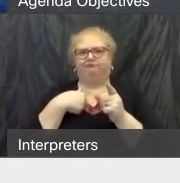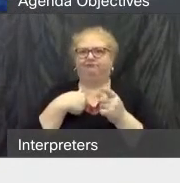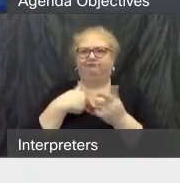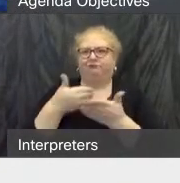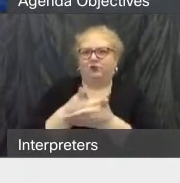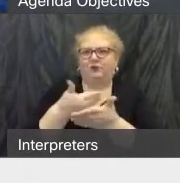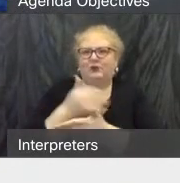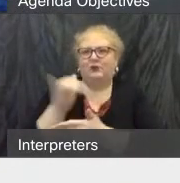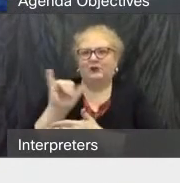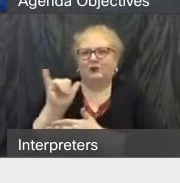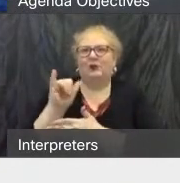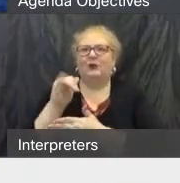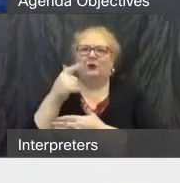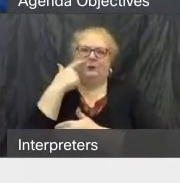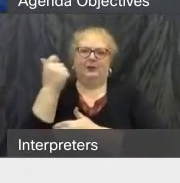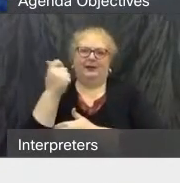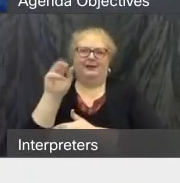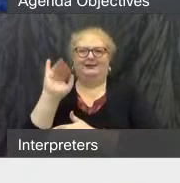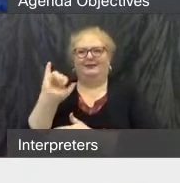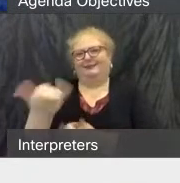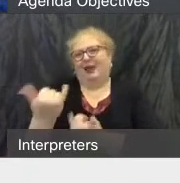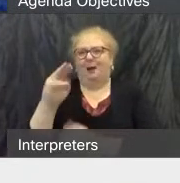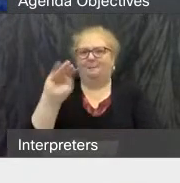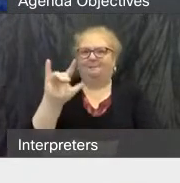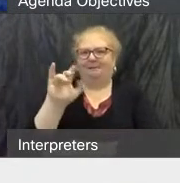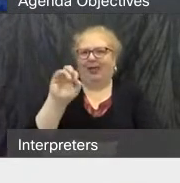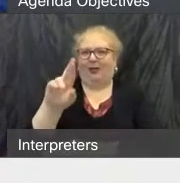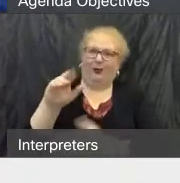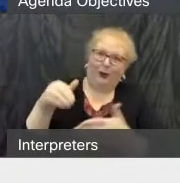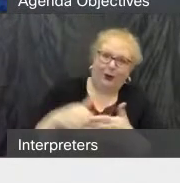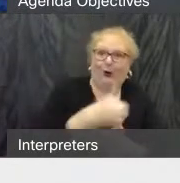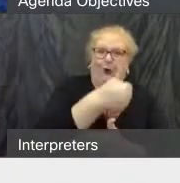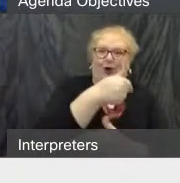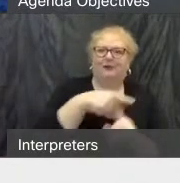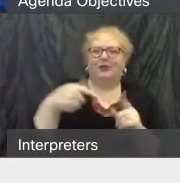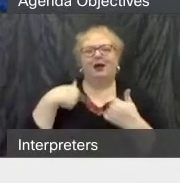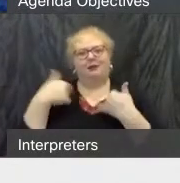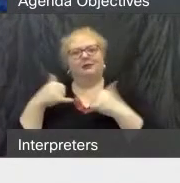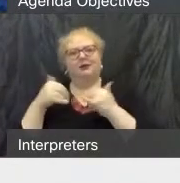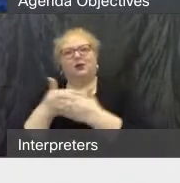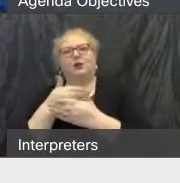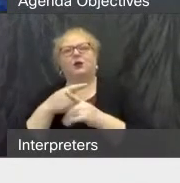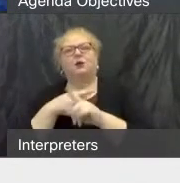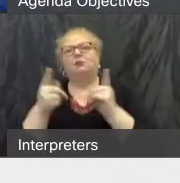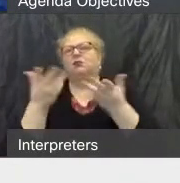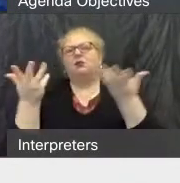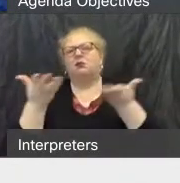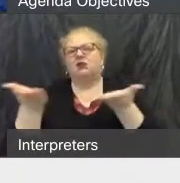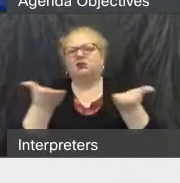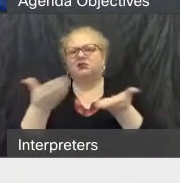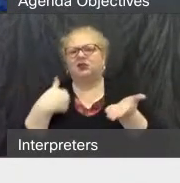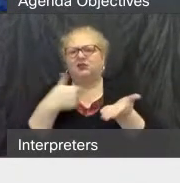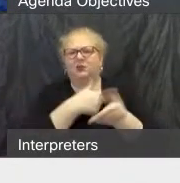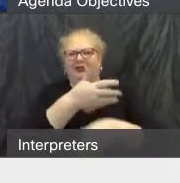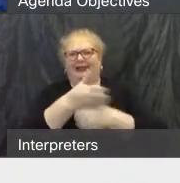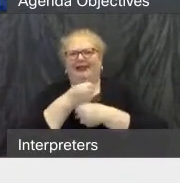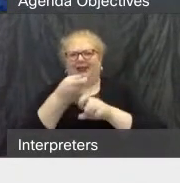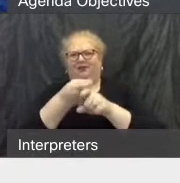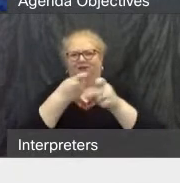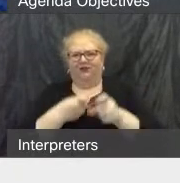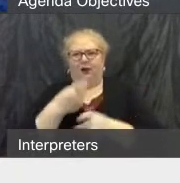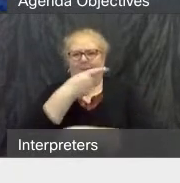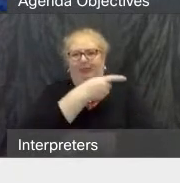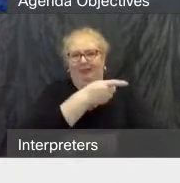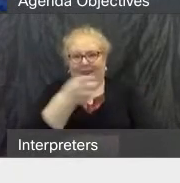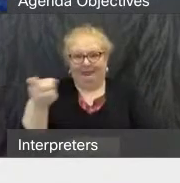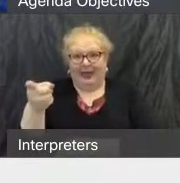Director Miller took that from me, what services do we receive from them? I was just trying to get an understanding of I that. think that'll probably be a